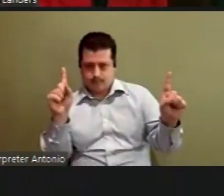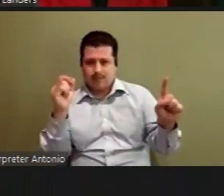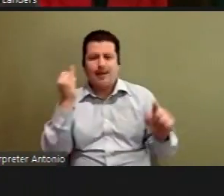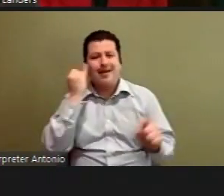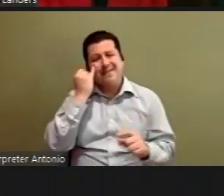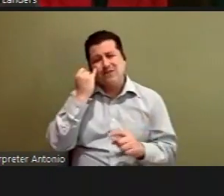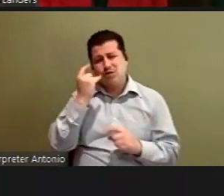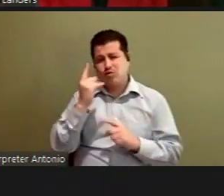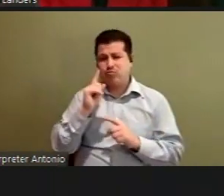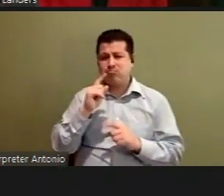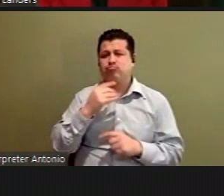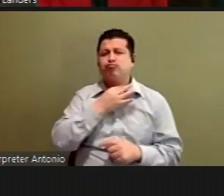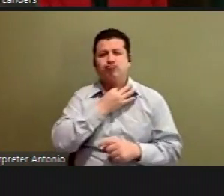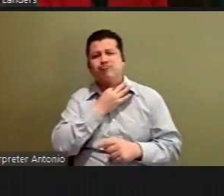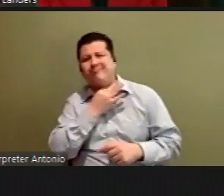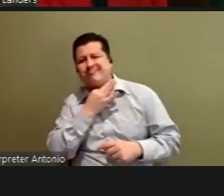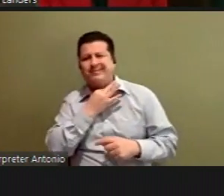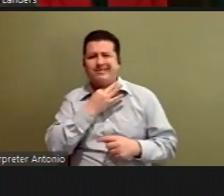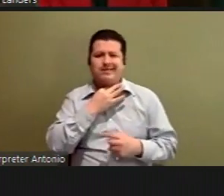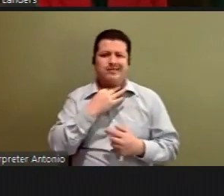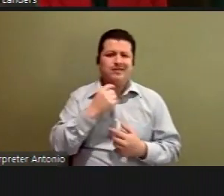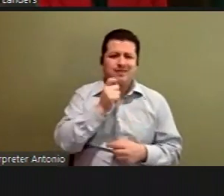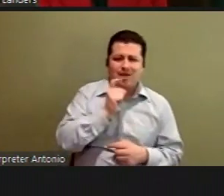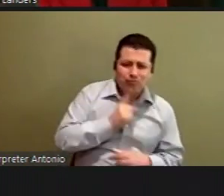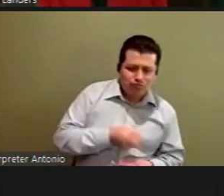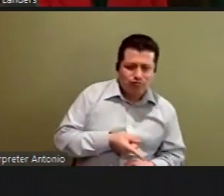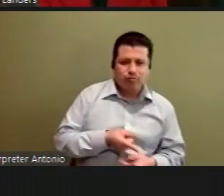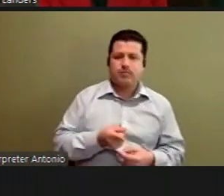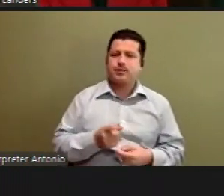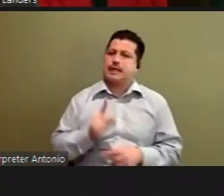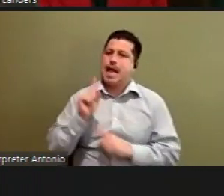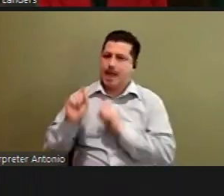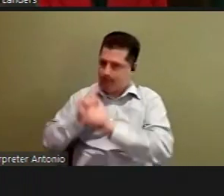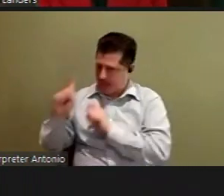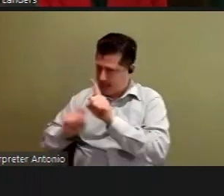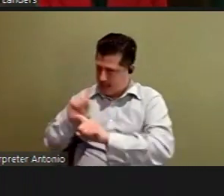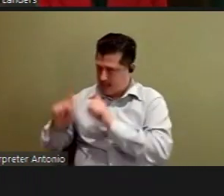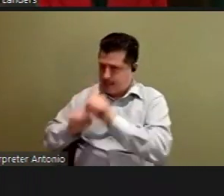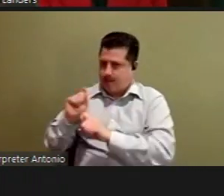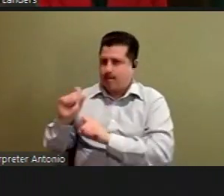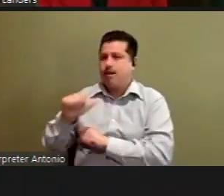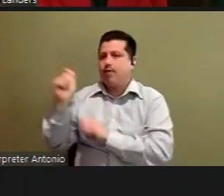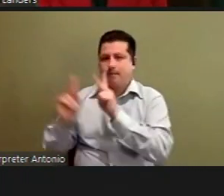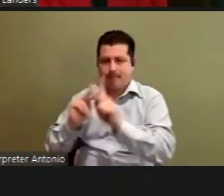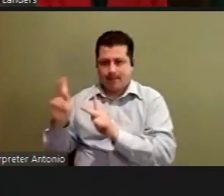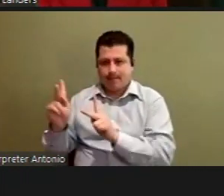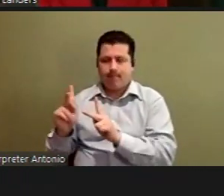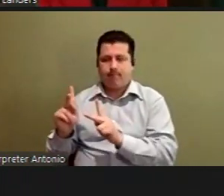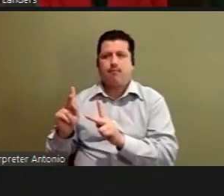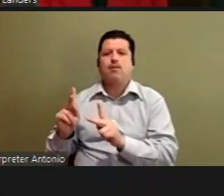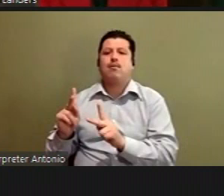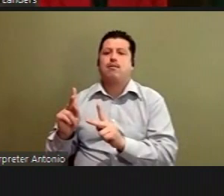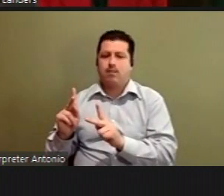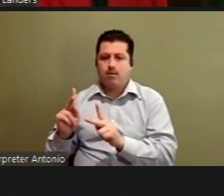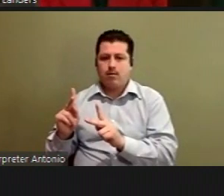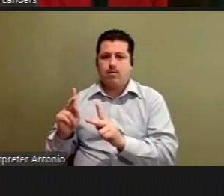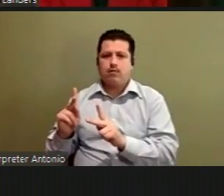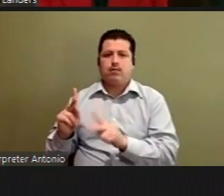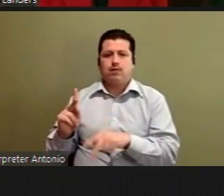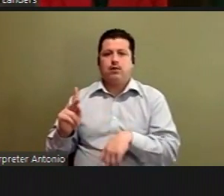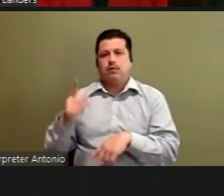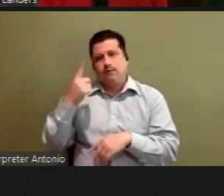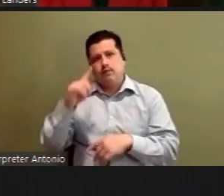don't just not get it because you have questions about it. Make sure you ask those questions, get those questions answered so you can become comfortable with it,